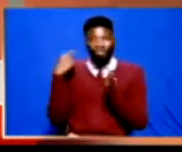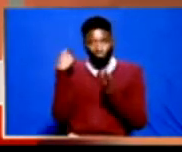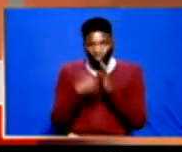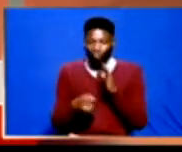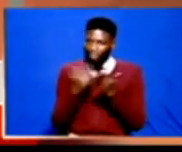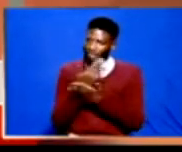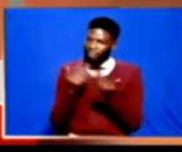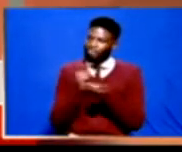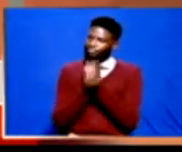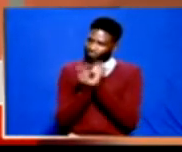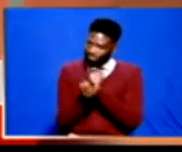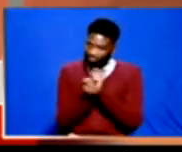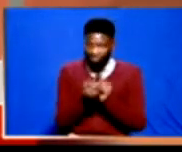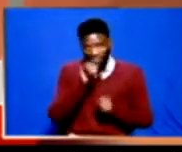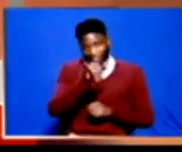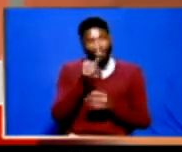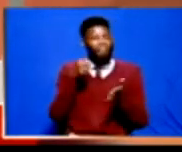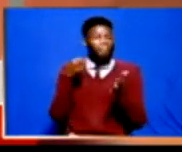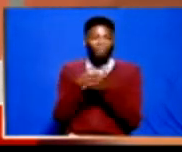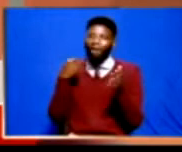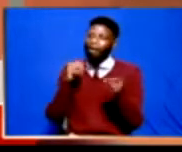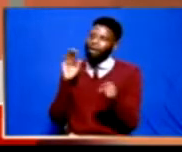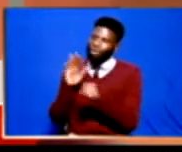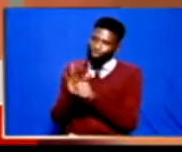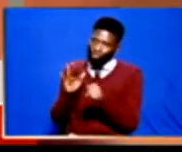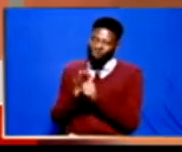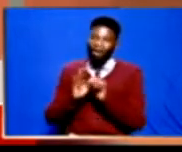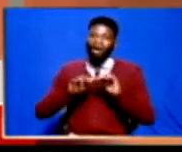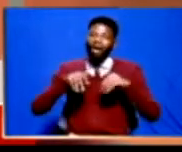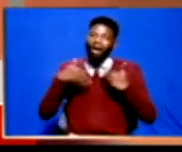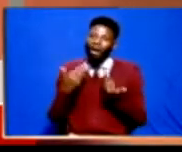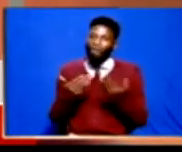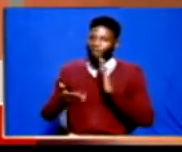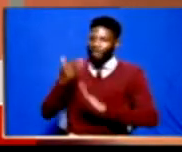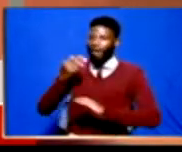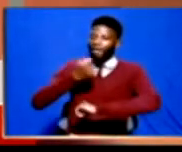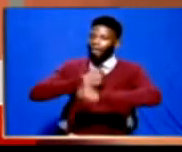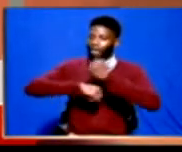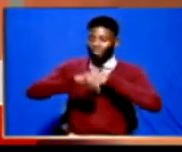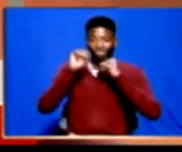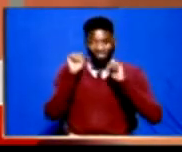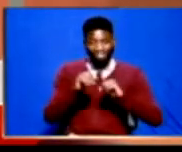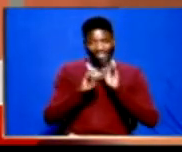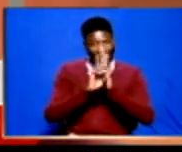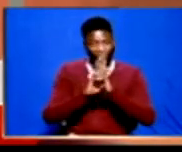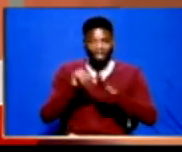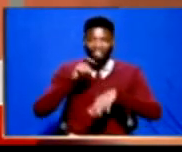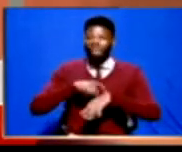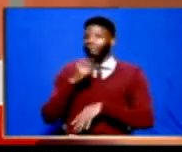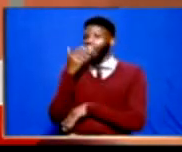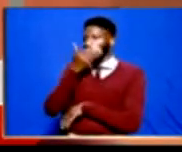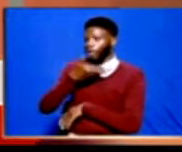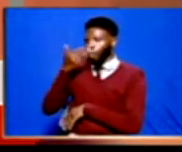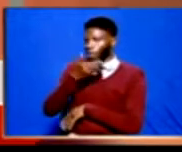always had a significant impact on how quickly you can be able to move. Like, for example, when oil was doing well